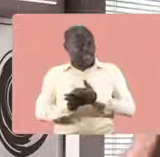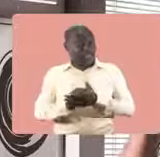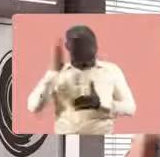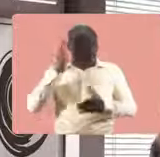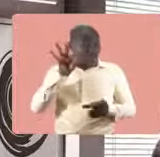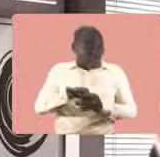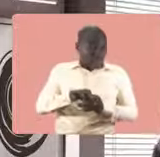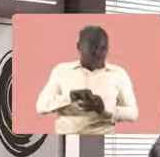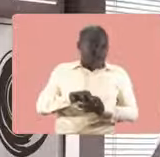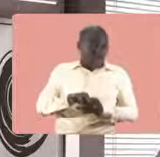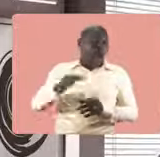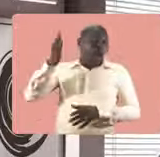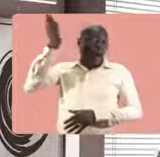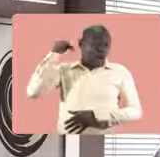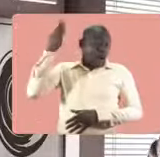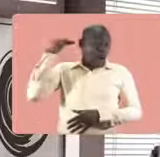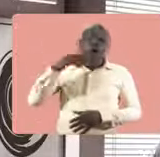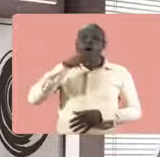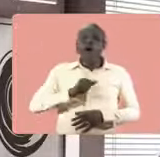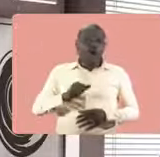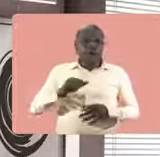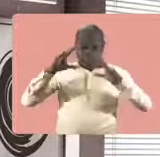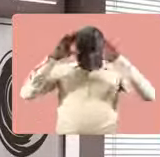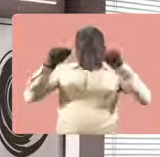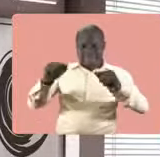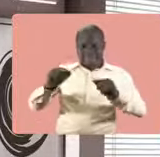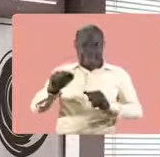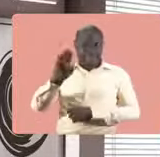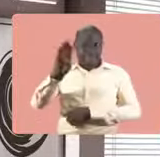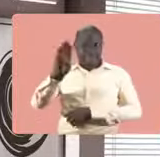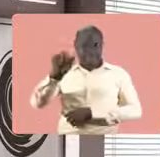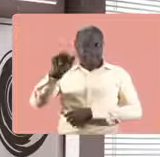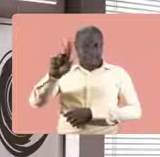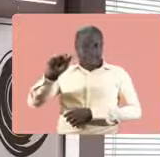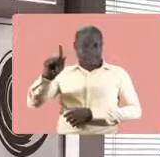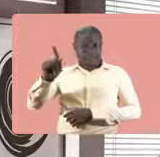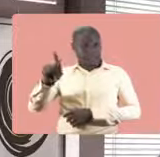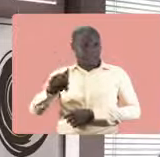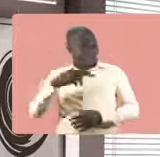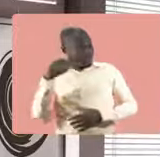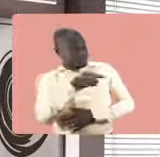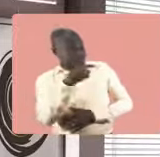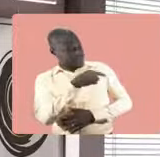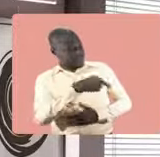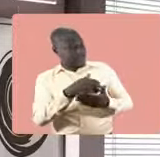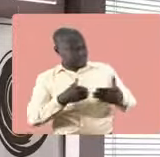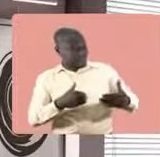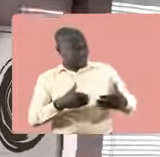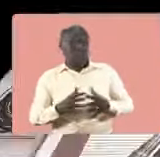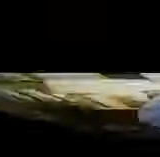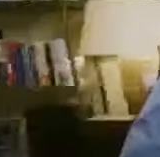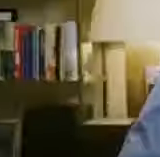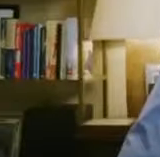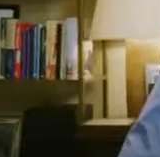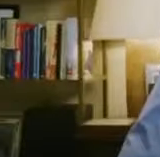o man pani dada Barack Obama ade bi o ye ye no e me fese hwa sima kakra bi ansa na me do aba awie